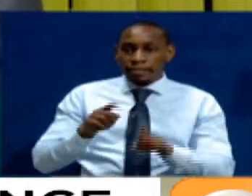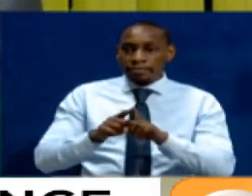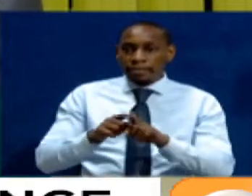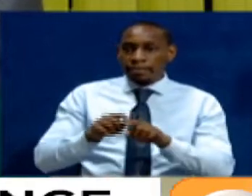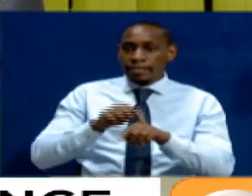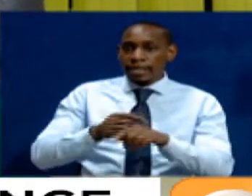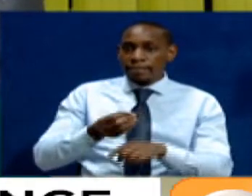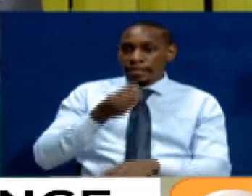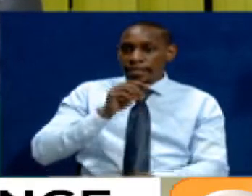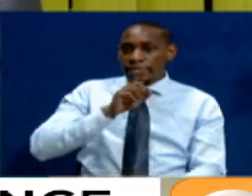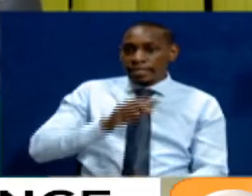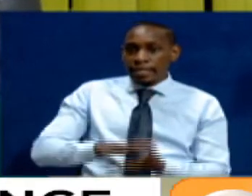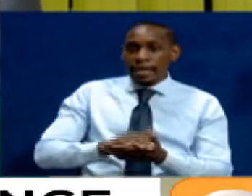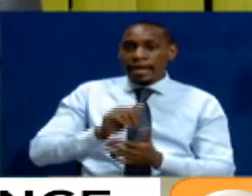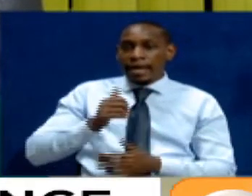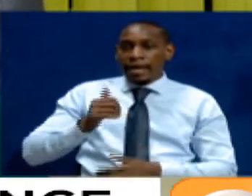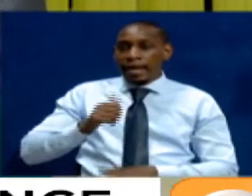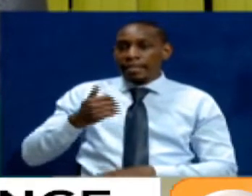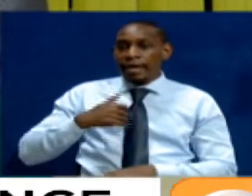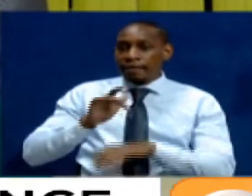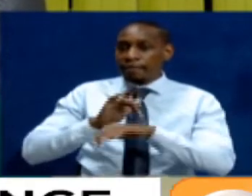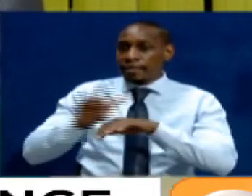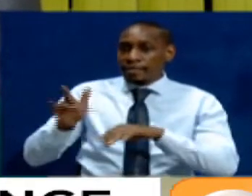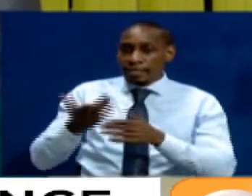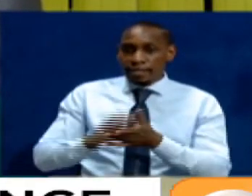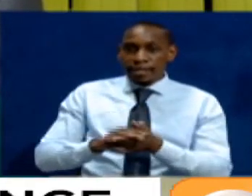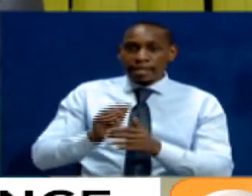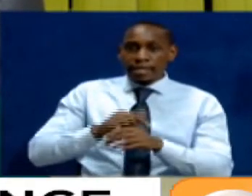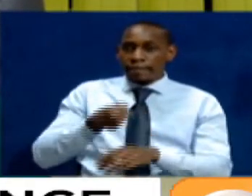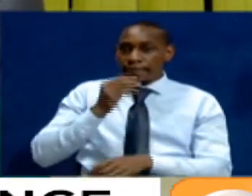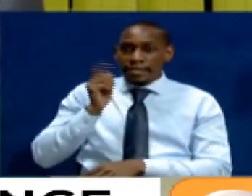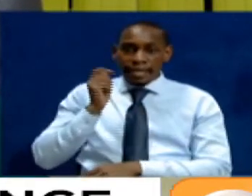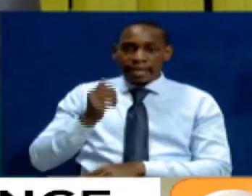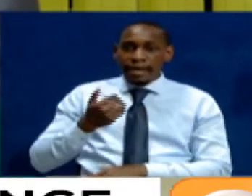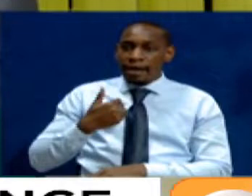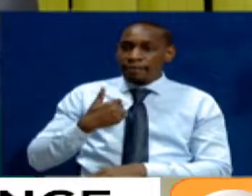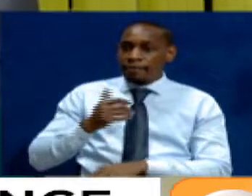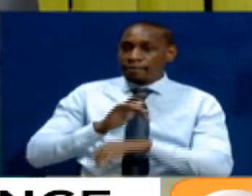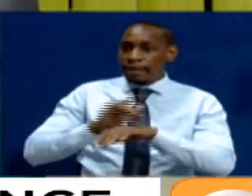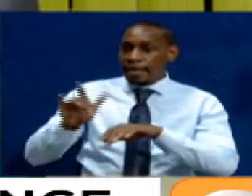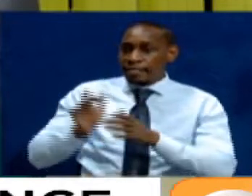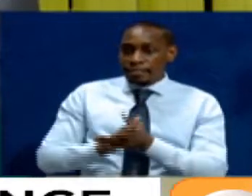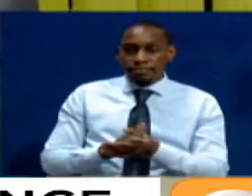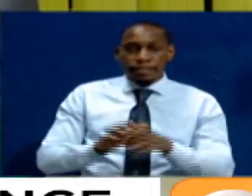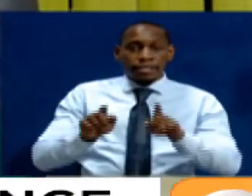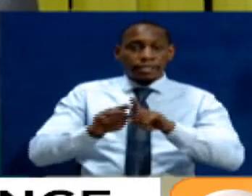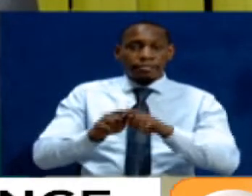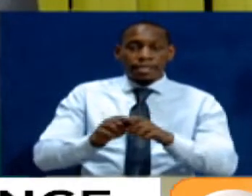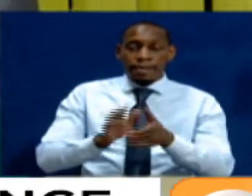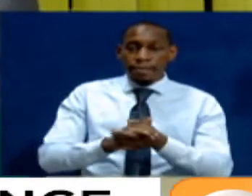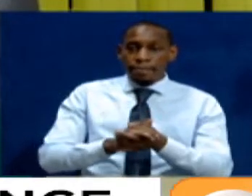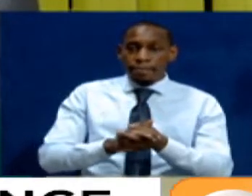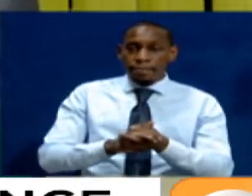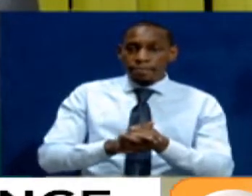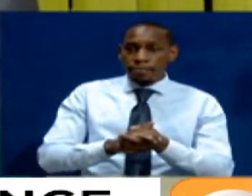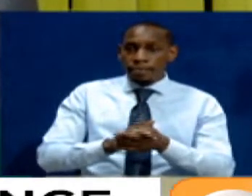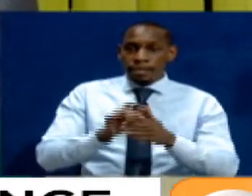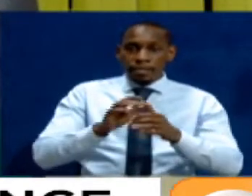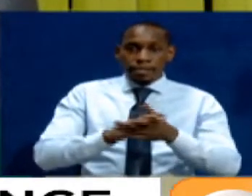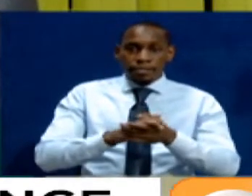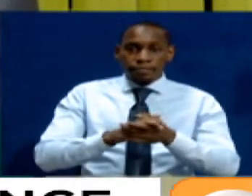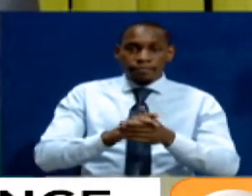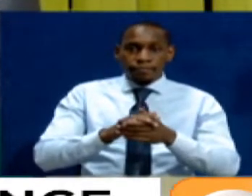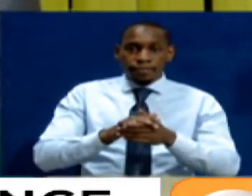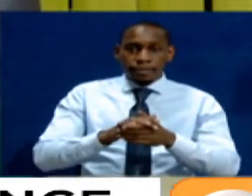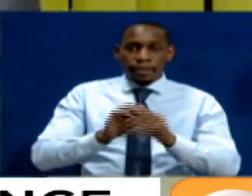eat chicken, some people react to it. If you eat an egg, some people react to it. So these reactions can and will occur because